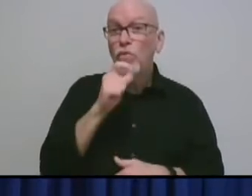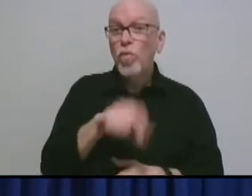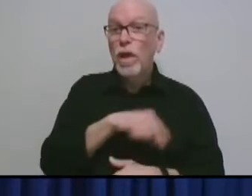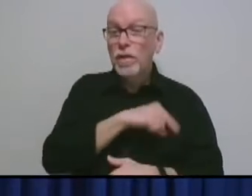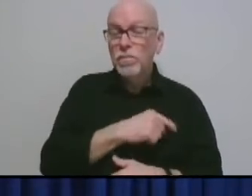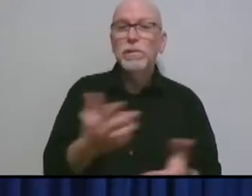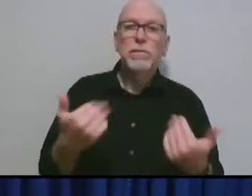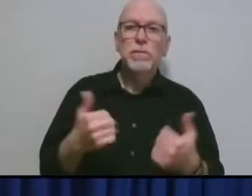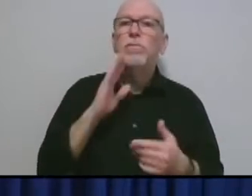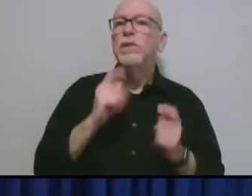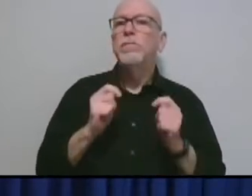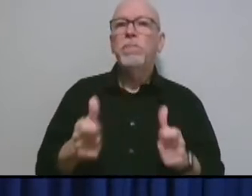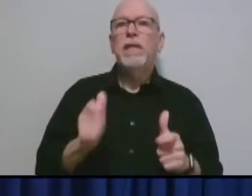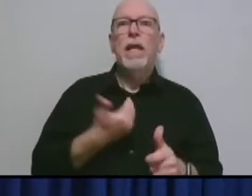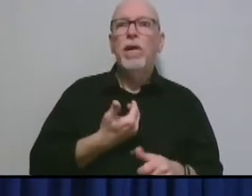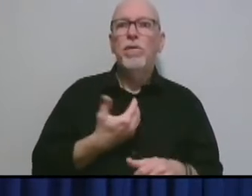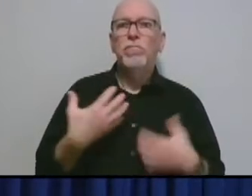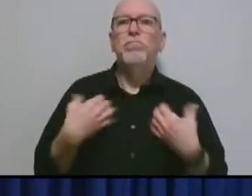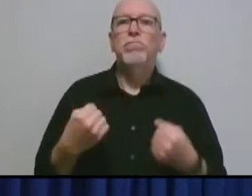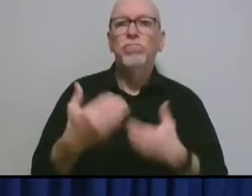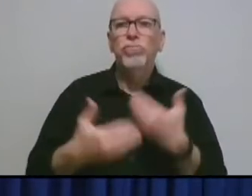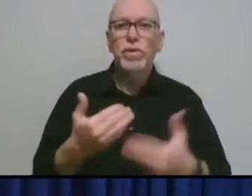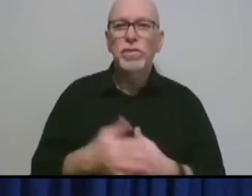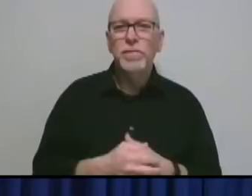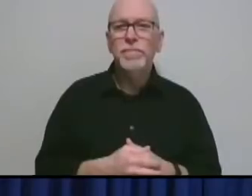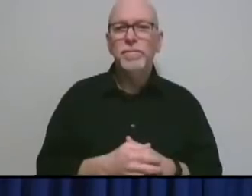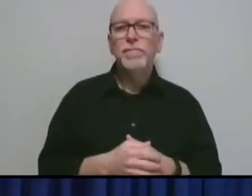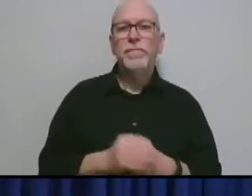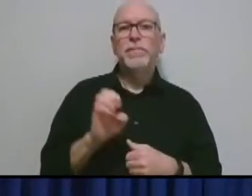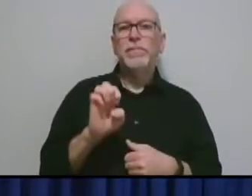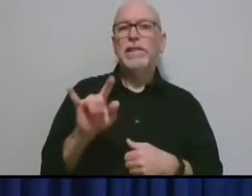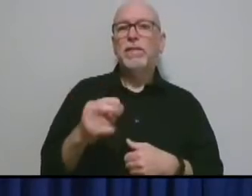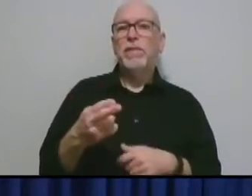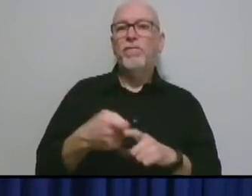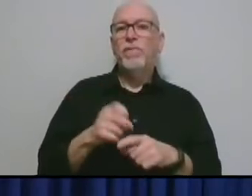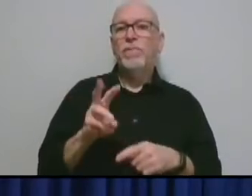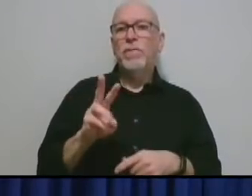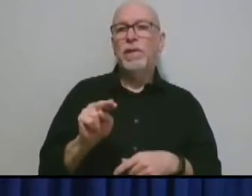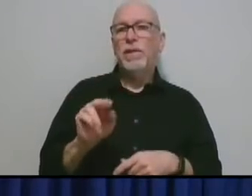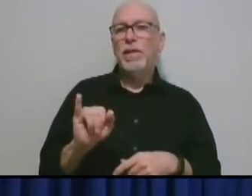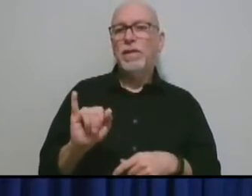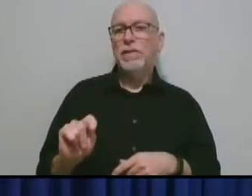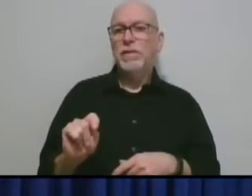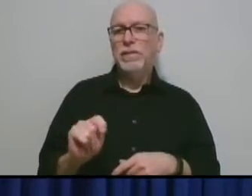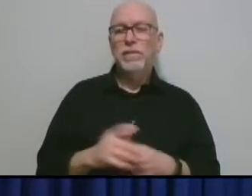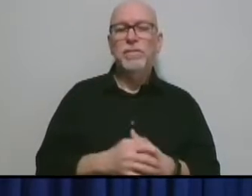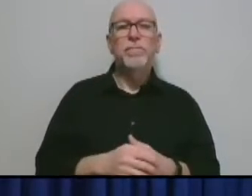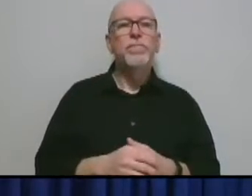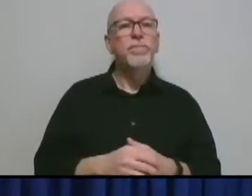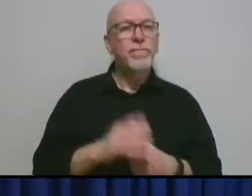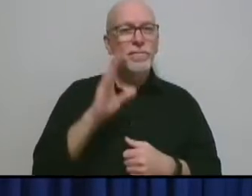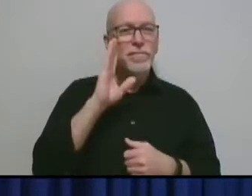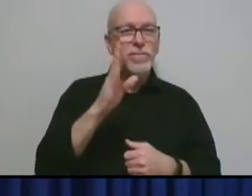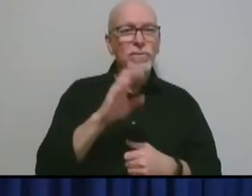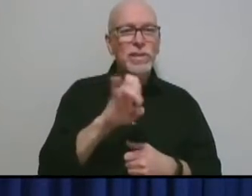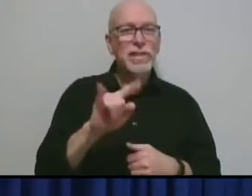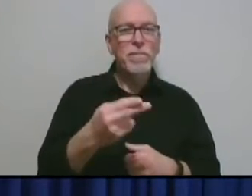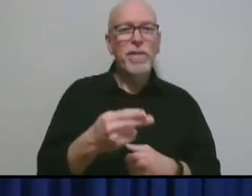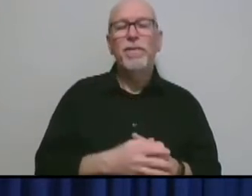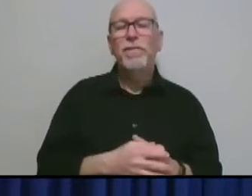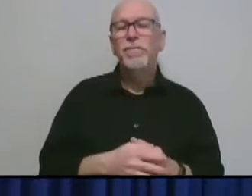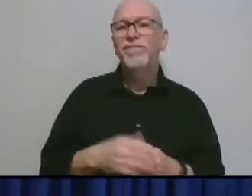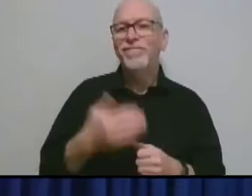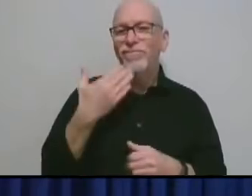to speed up the process. Elizabeth with WNIT. Good afternoon, Elizabeth.